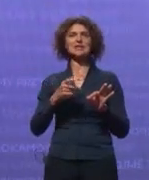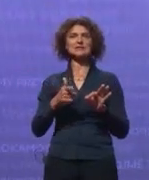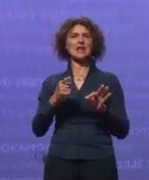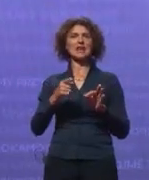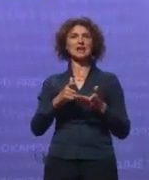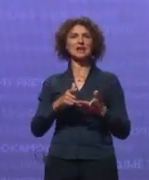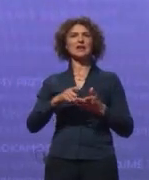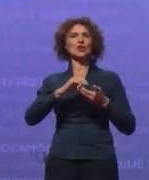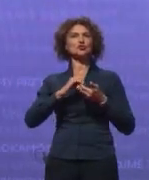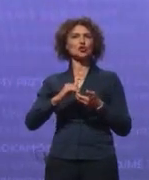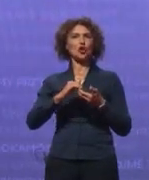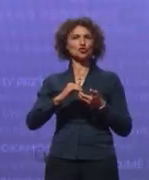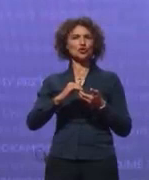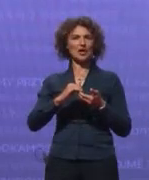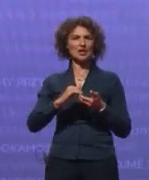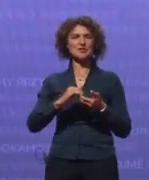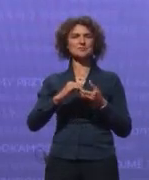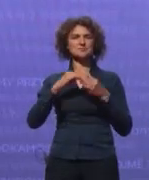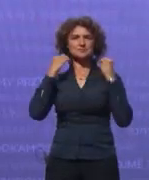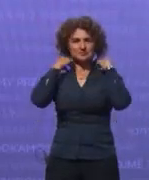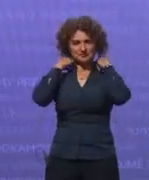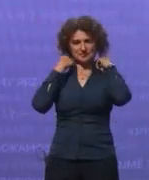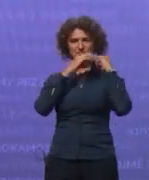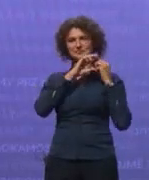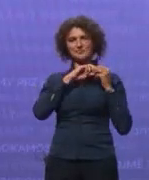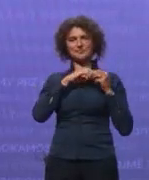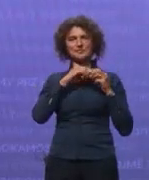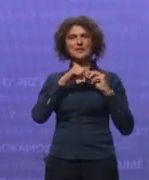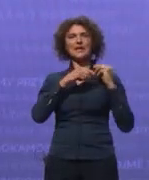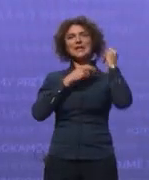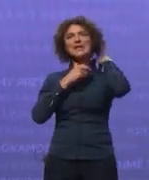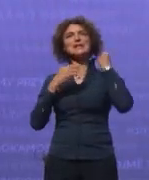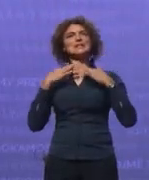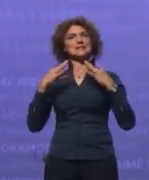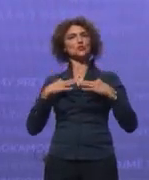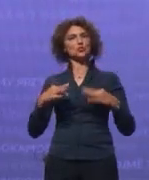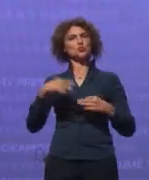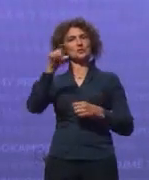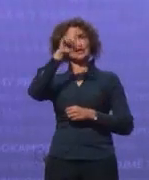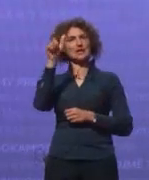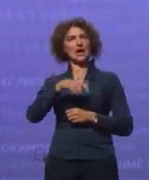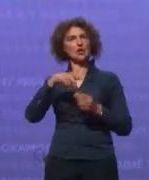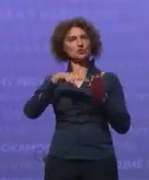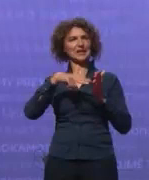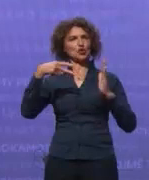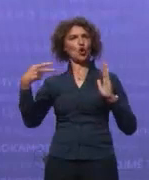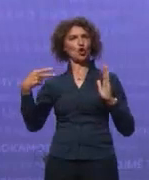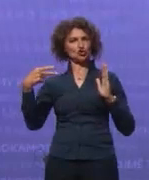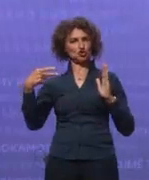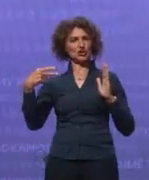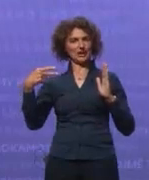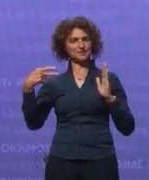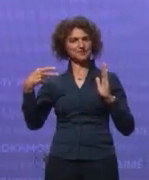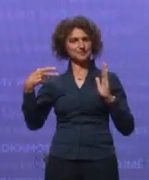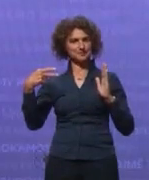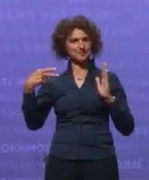in Human-Robot Interaction presso l'Istituto Italiano di Tecnologia. Ci parlerà di come la robotica è